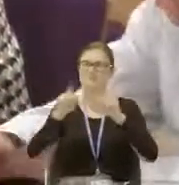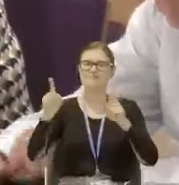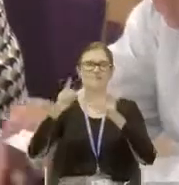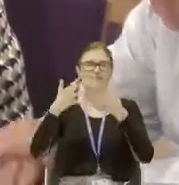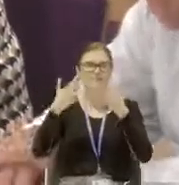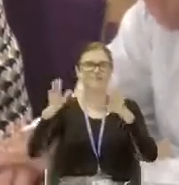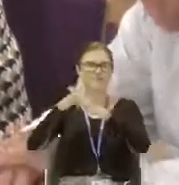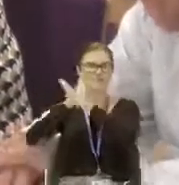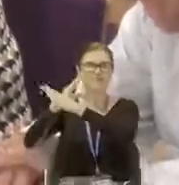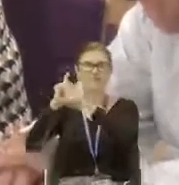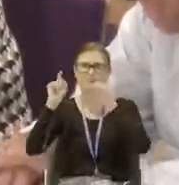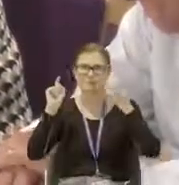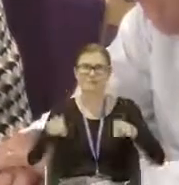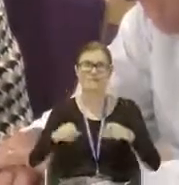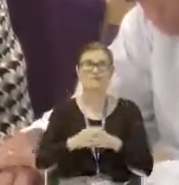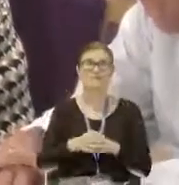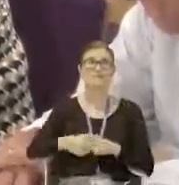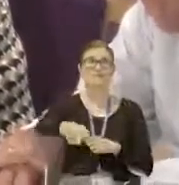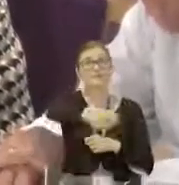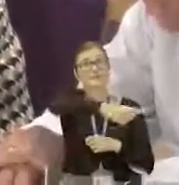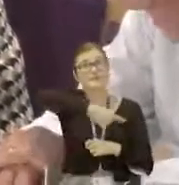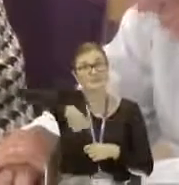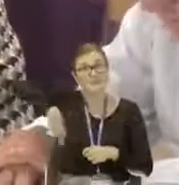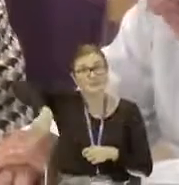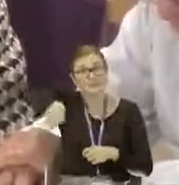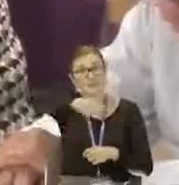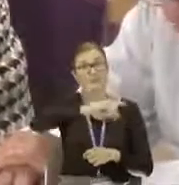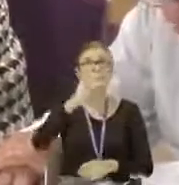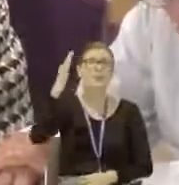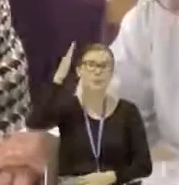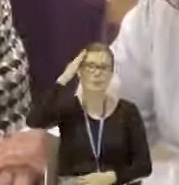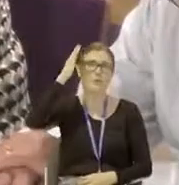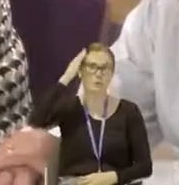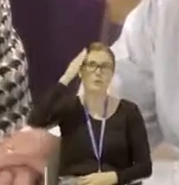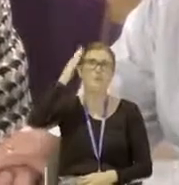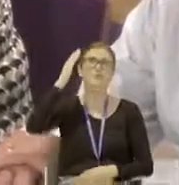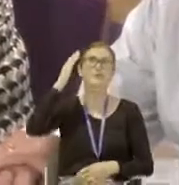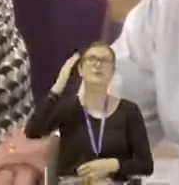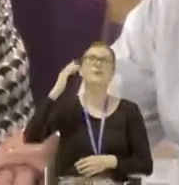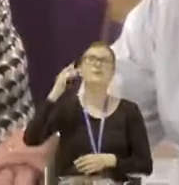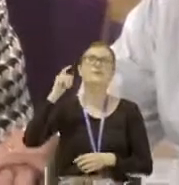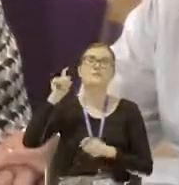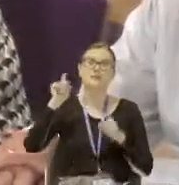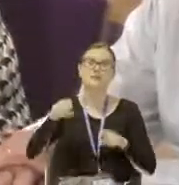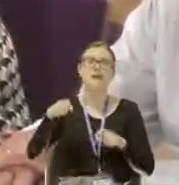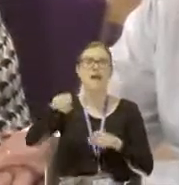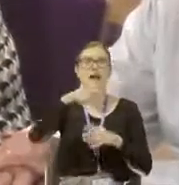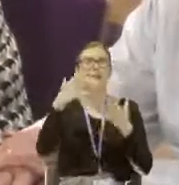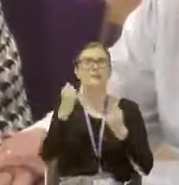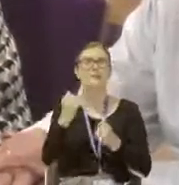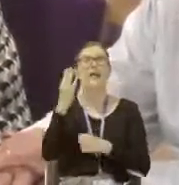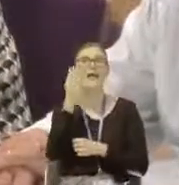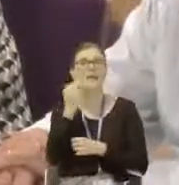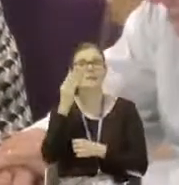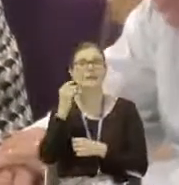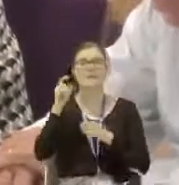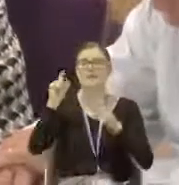and experiences. In war-torn societies, the road to peace is a difficult